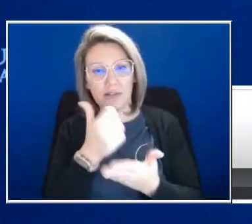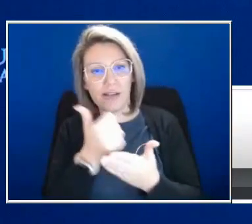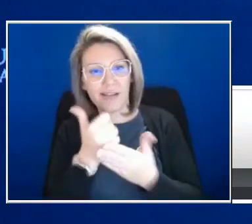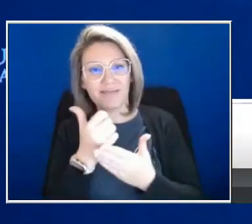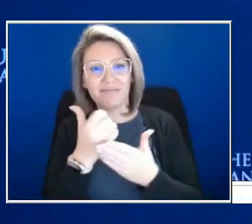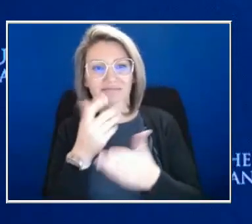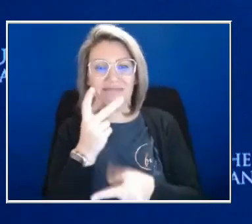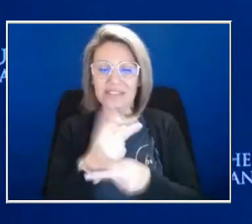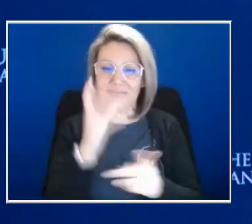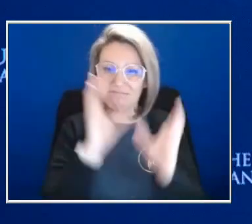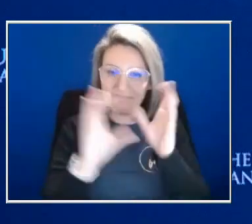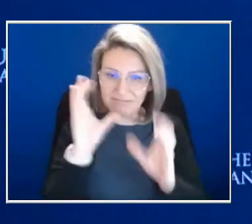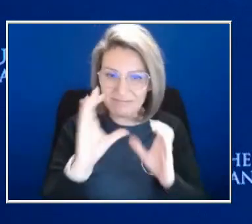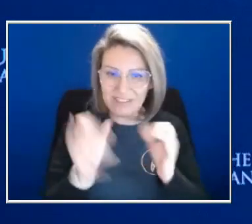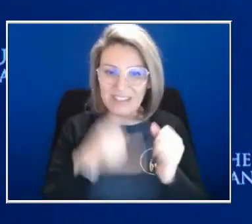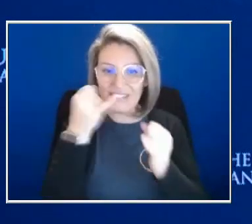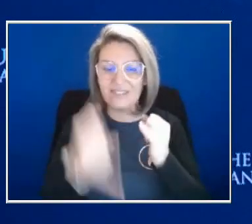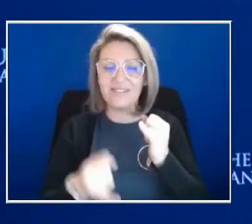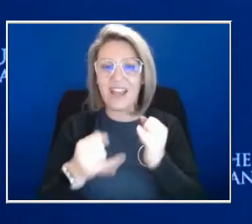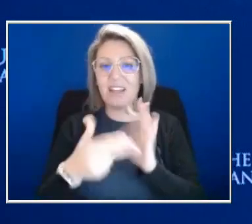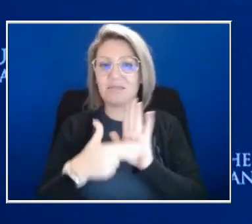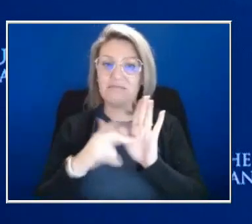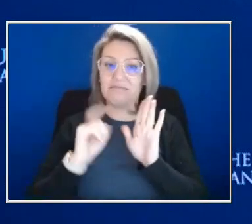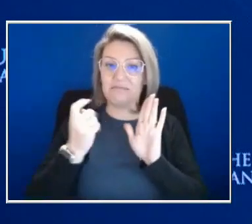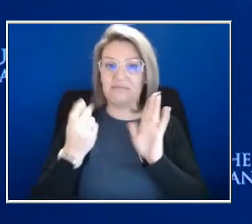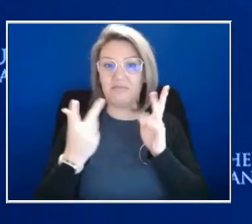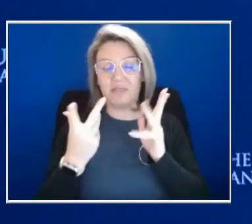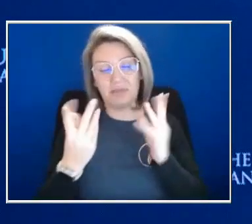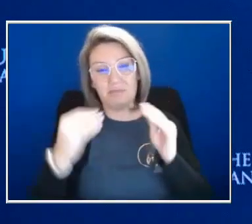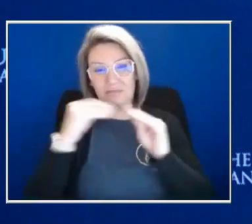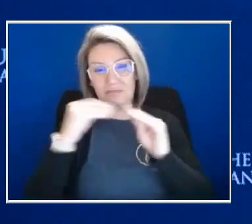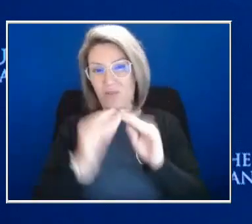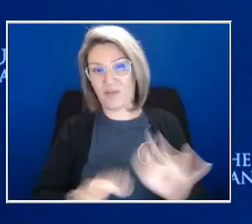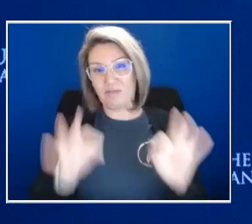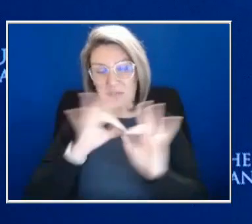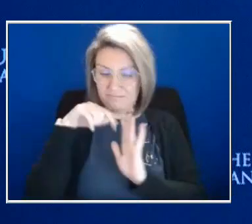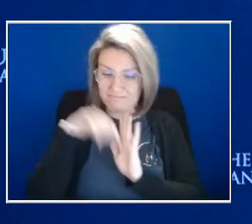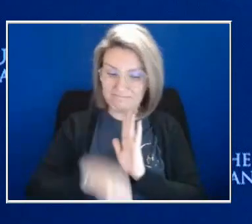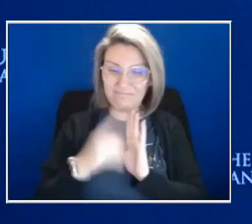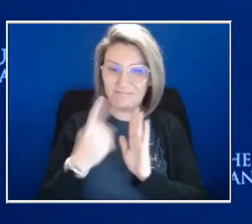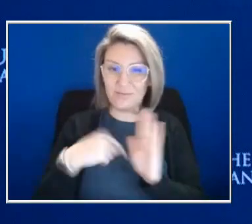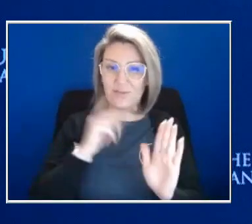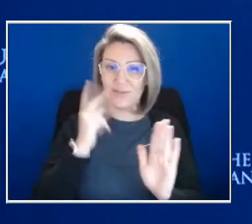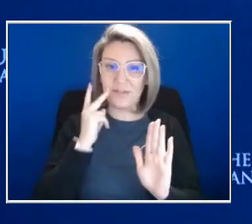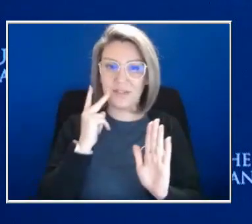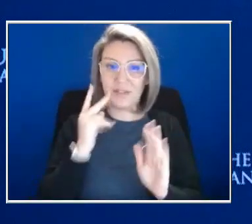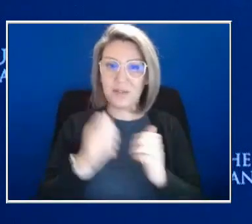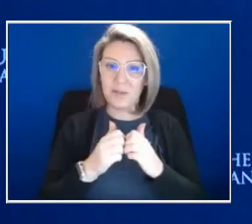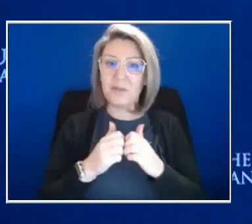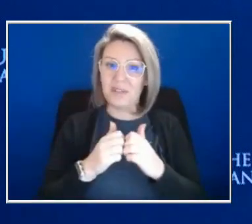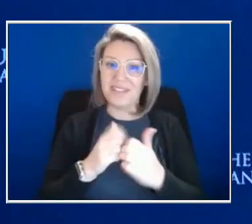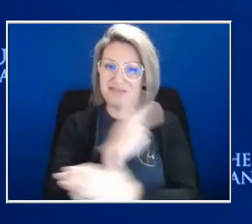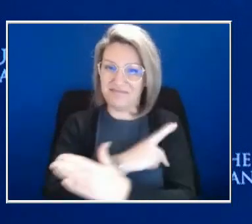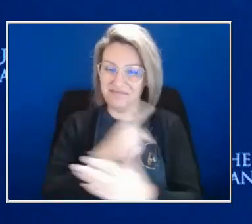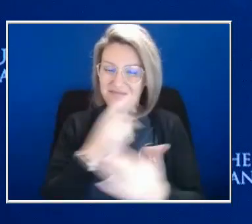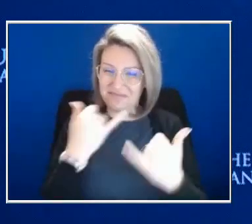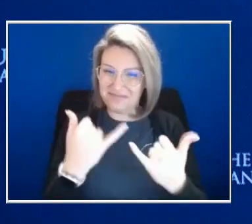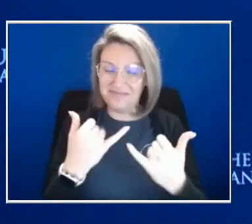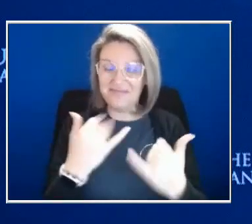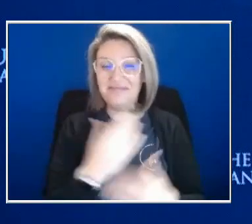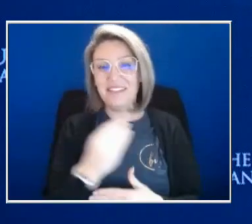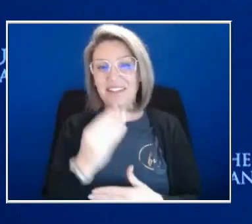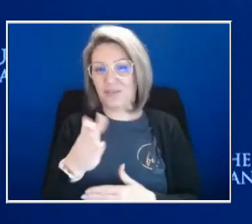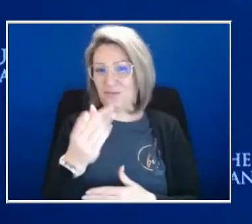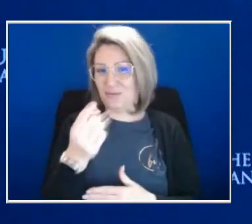that final diagnosis, because it may be something more important, is what we have seen with our guests today. So that is very important. You know your body best.